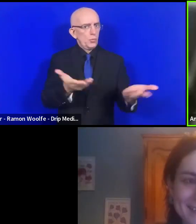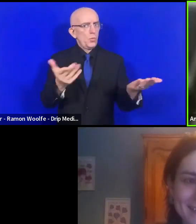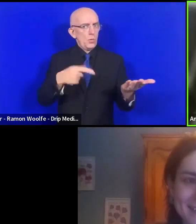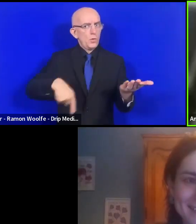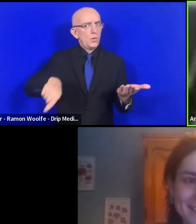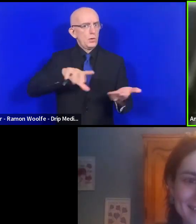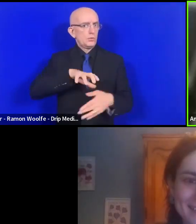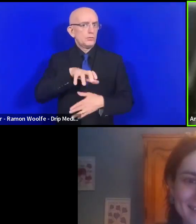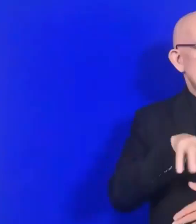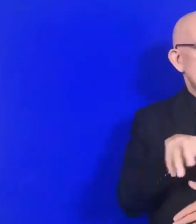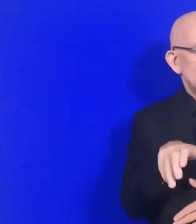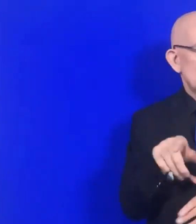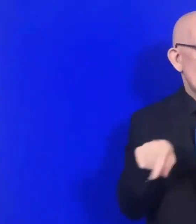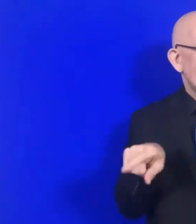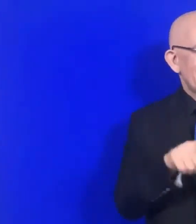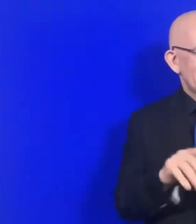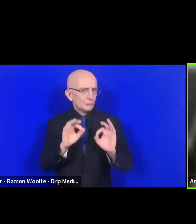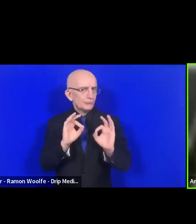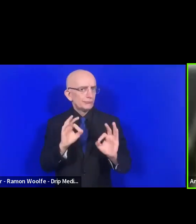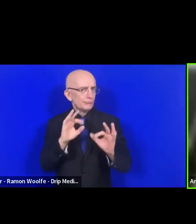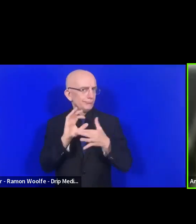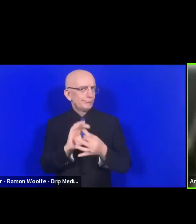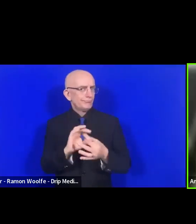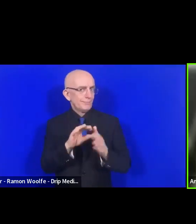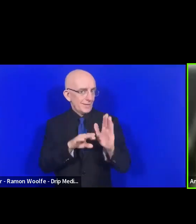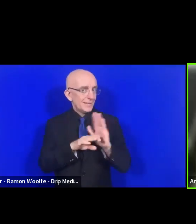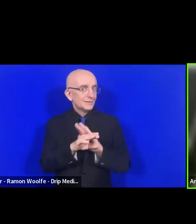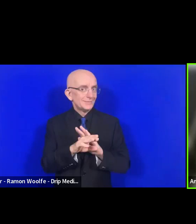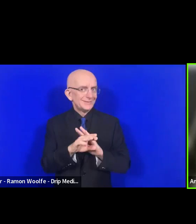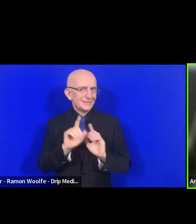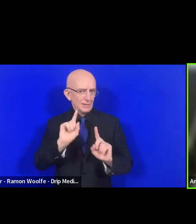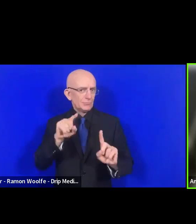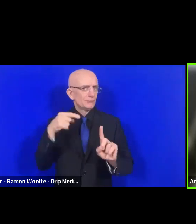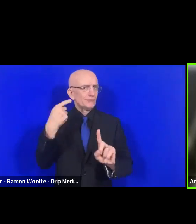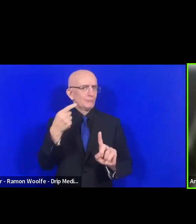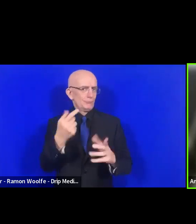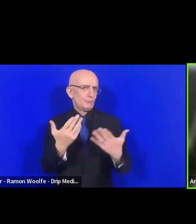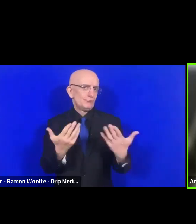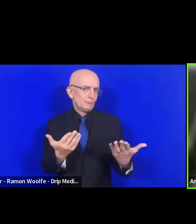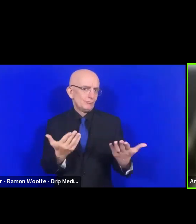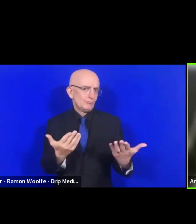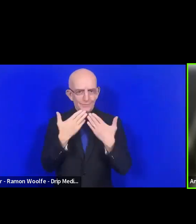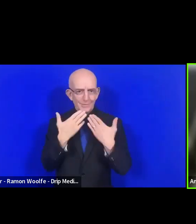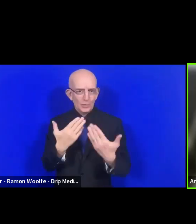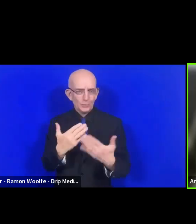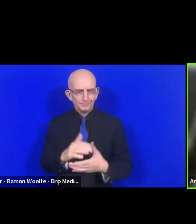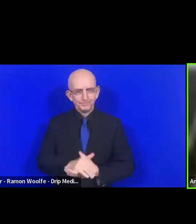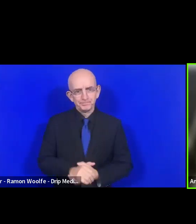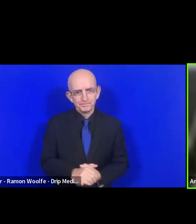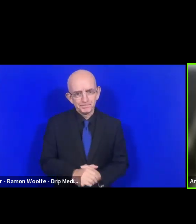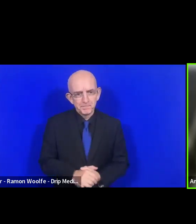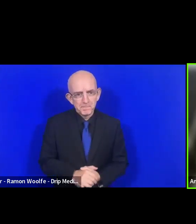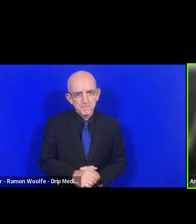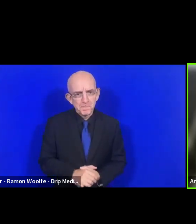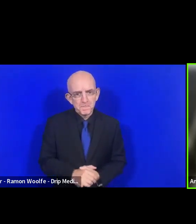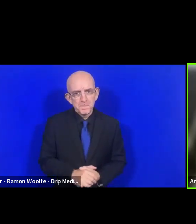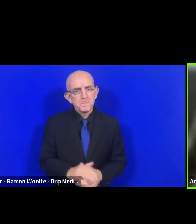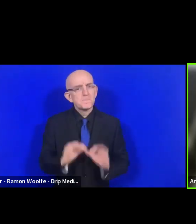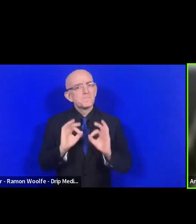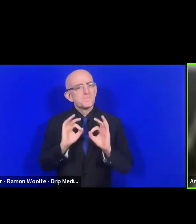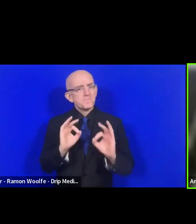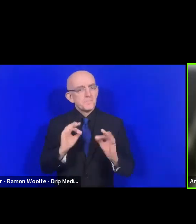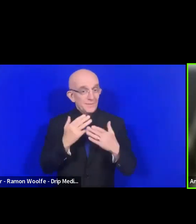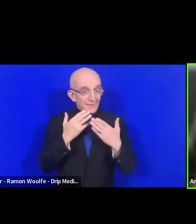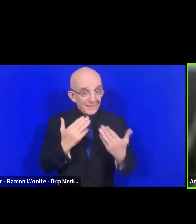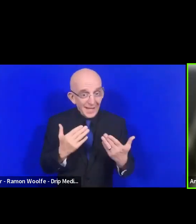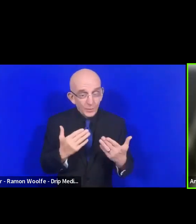Thanks so much, Gretchen. And we've now come to the end of our time today for today's conversation. I want to thank all of